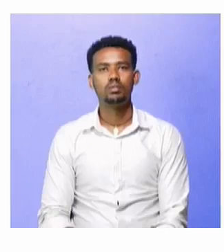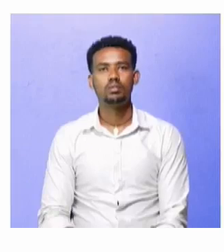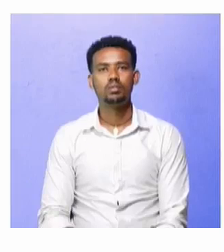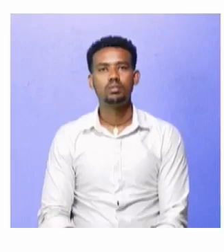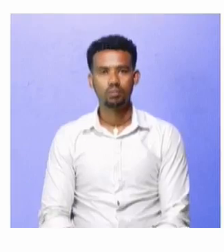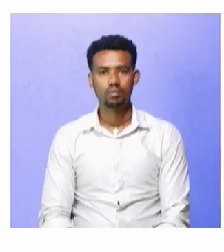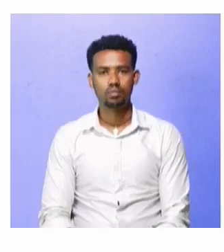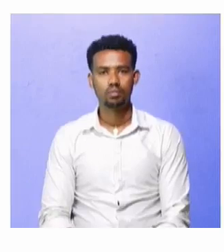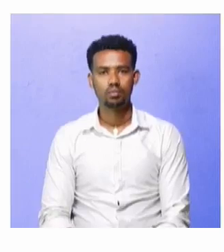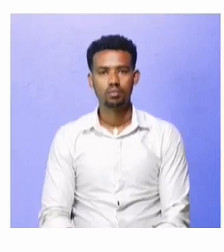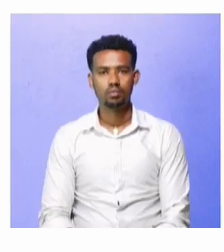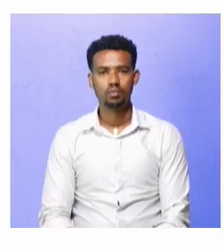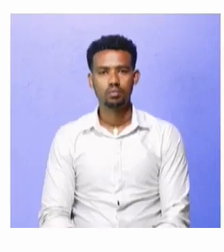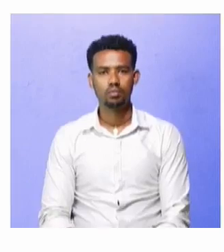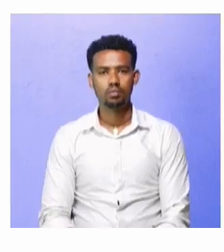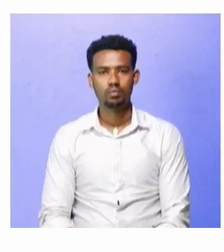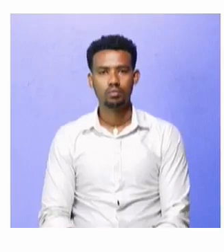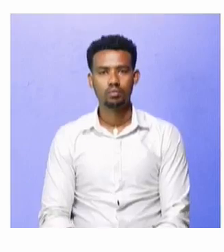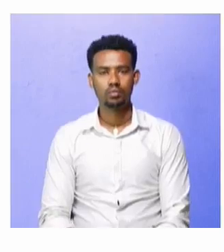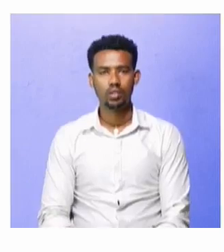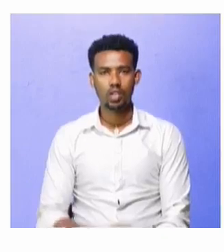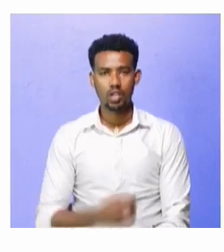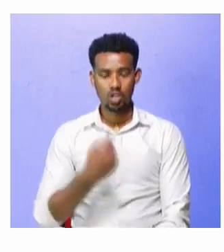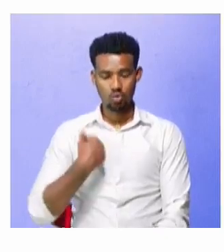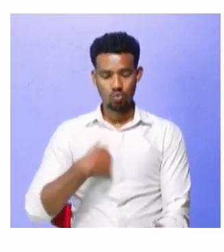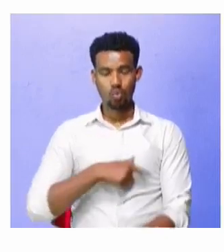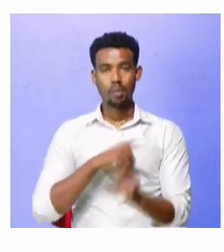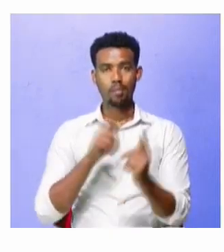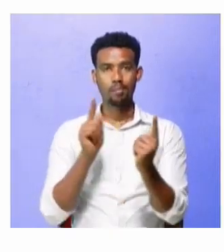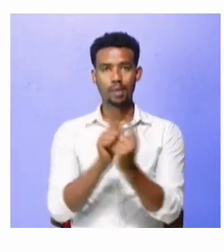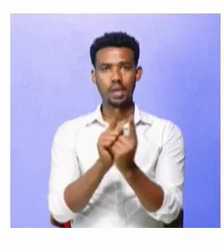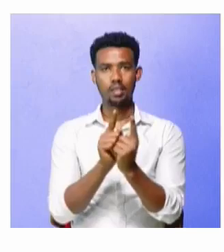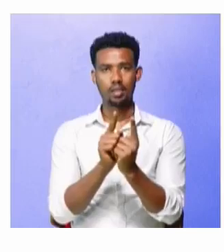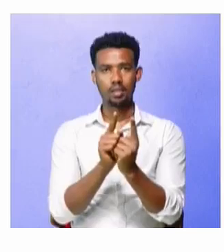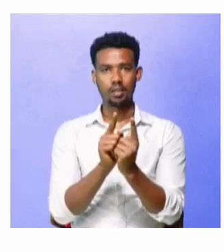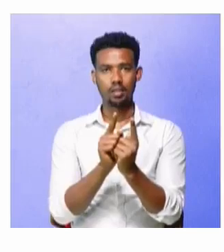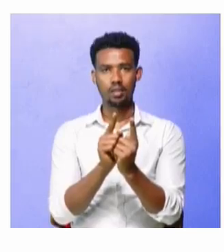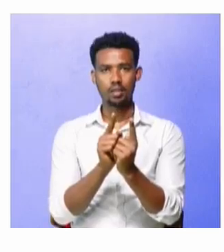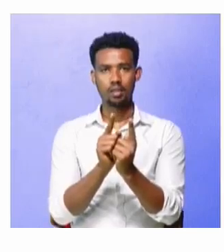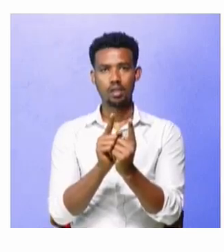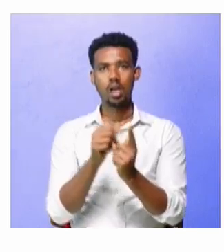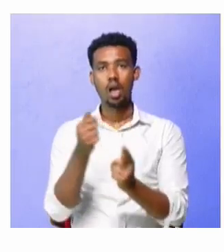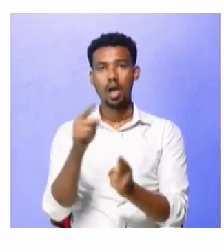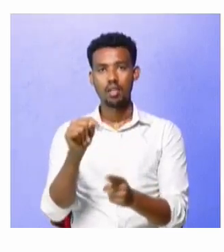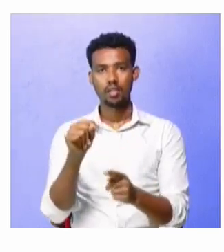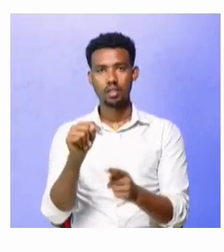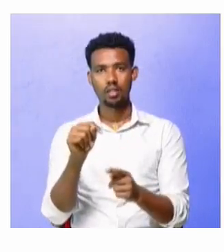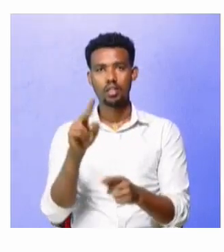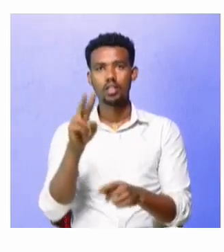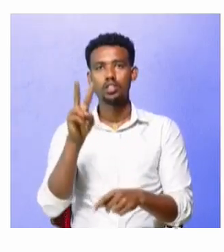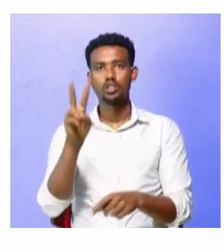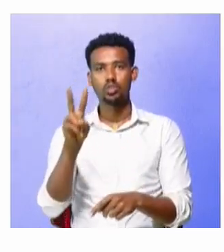number 2, we met at 2 p.m.